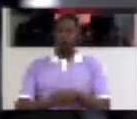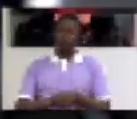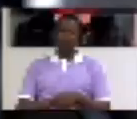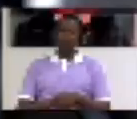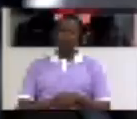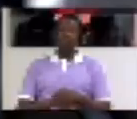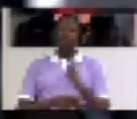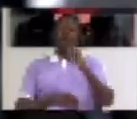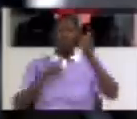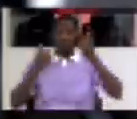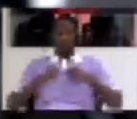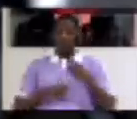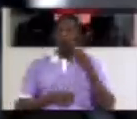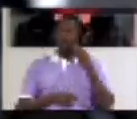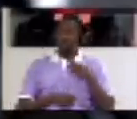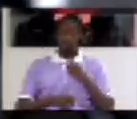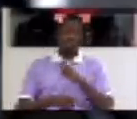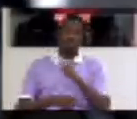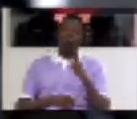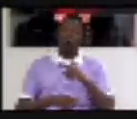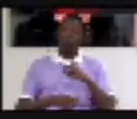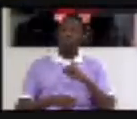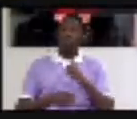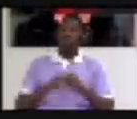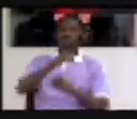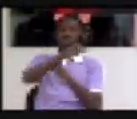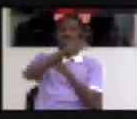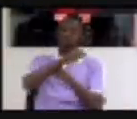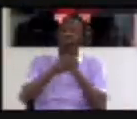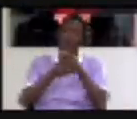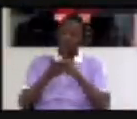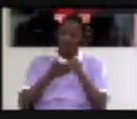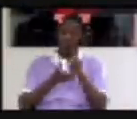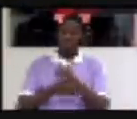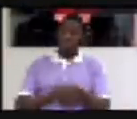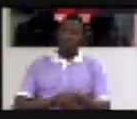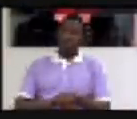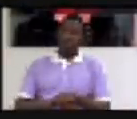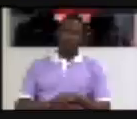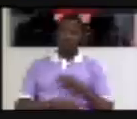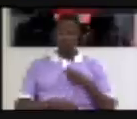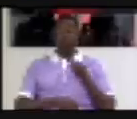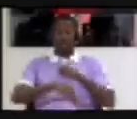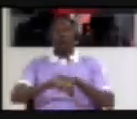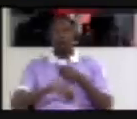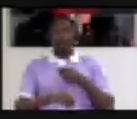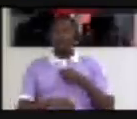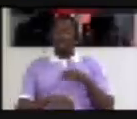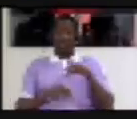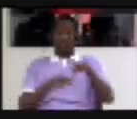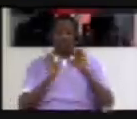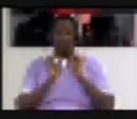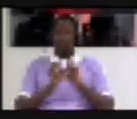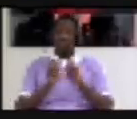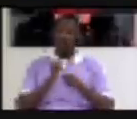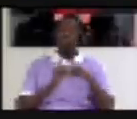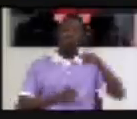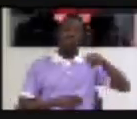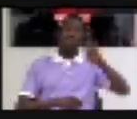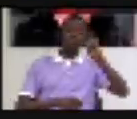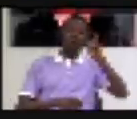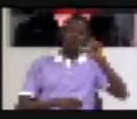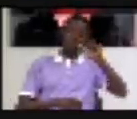bill? That was the time they arrested me again, taken to NIA for interrogation,